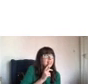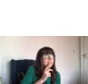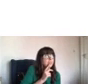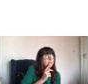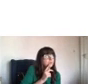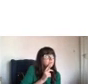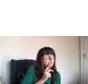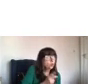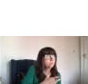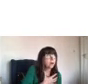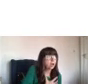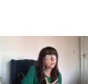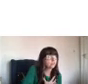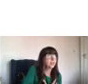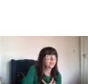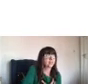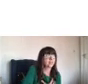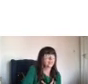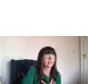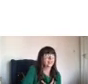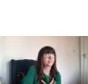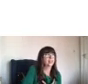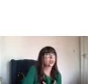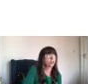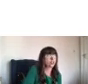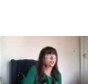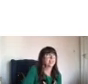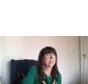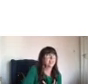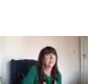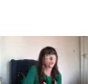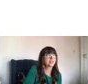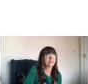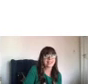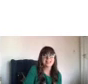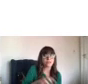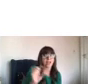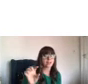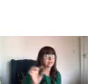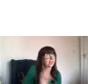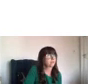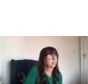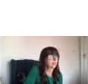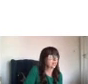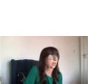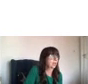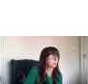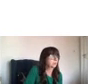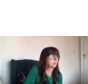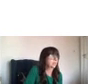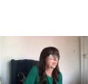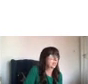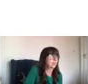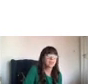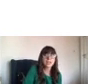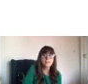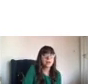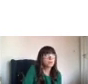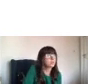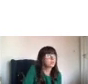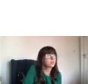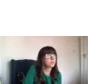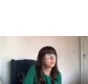I would say that the most important part of my identity is being culturally and linguistically deaf, hence it having a capital D